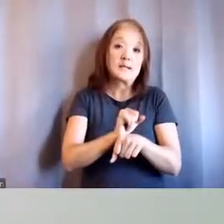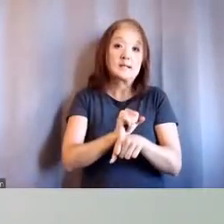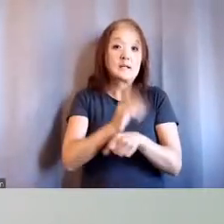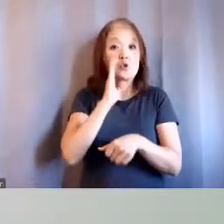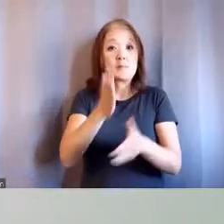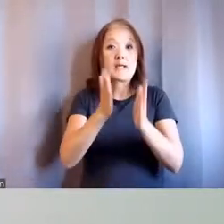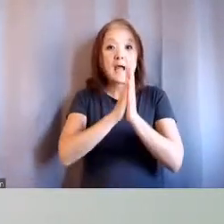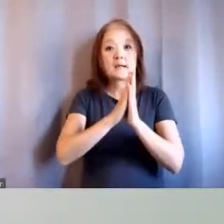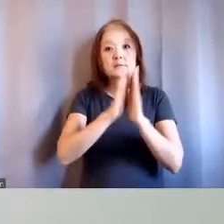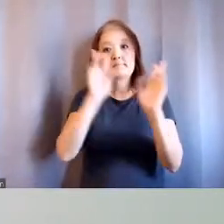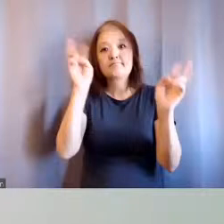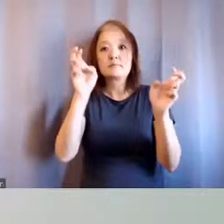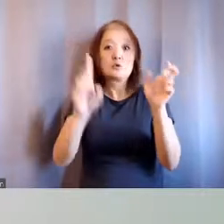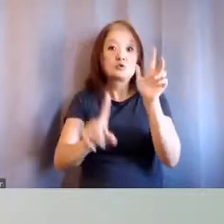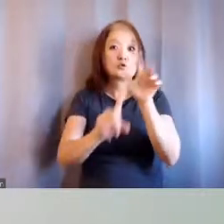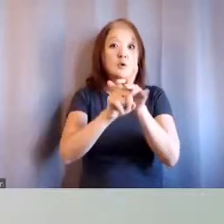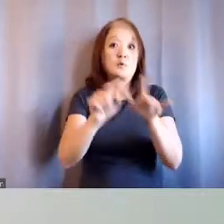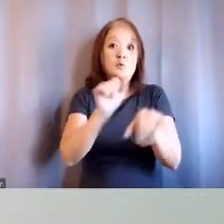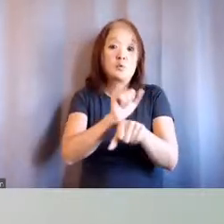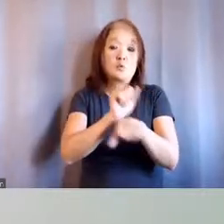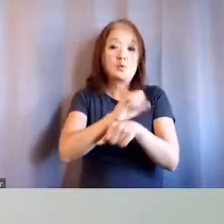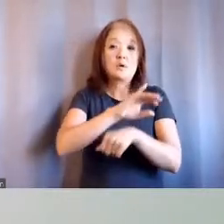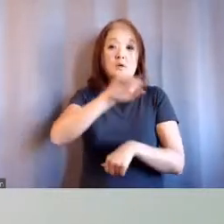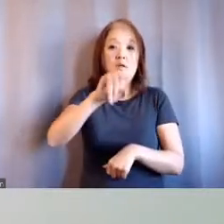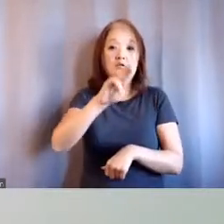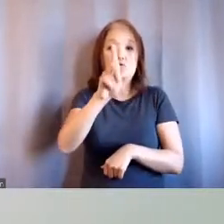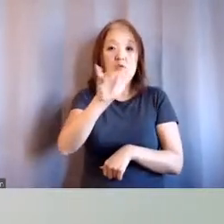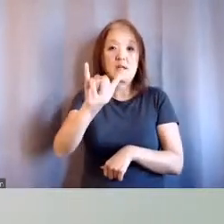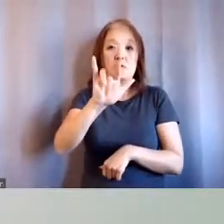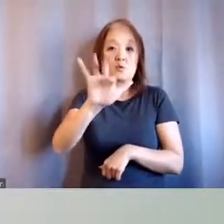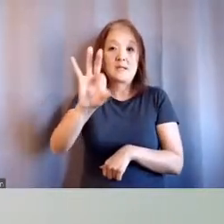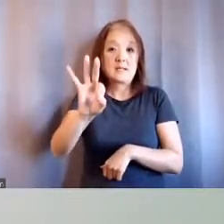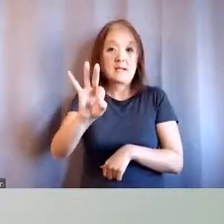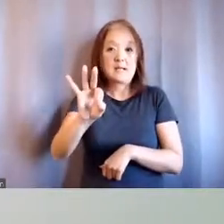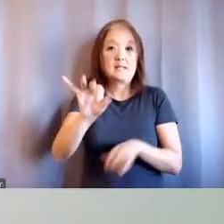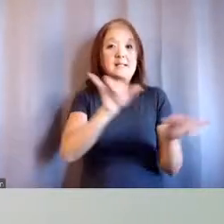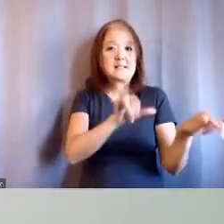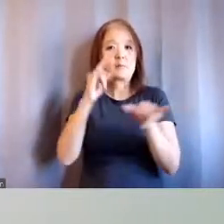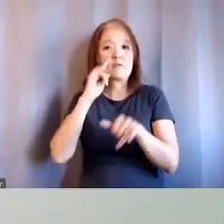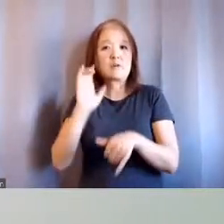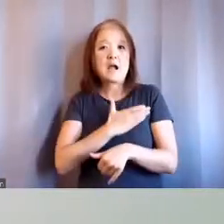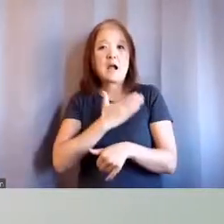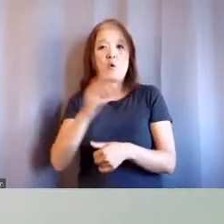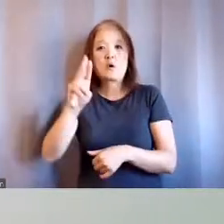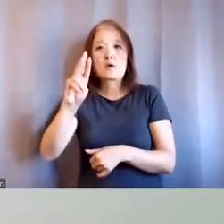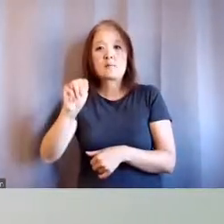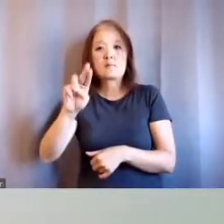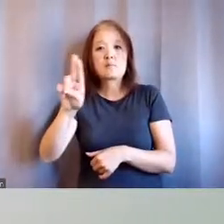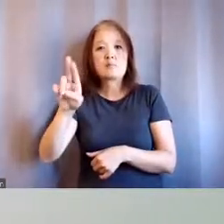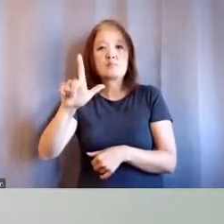work on the 29th. And then similar for our multi-track.